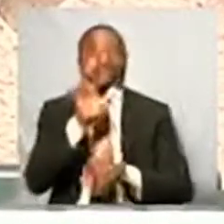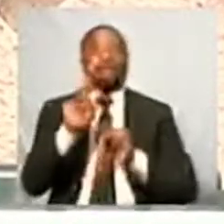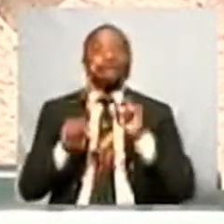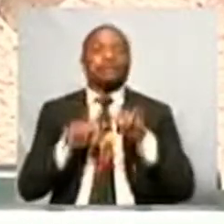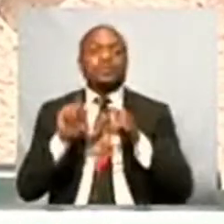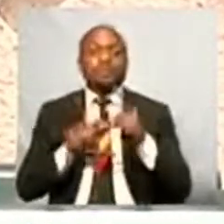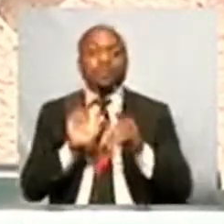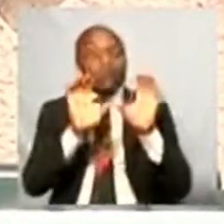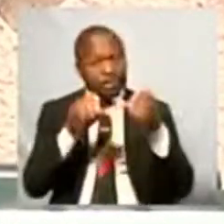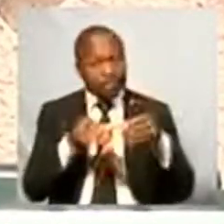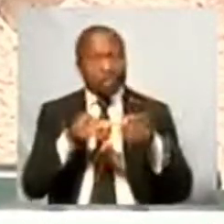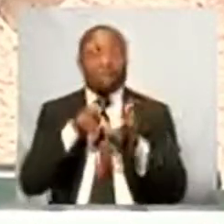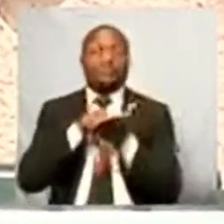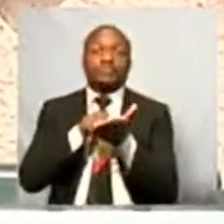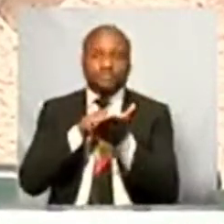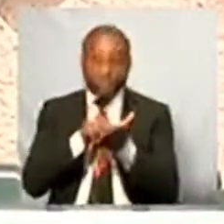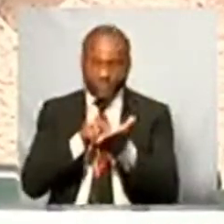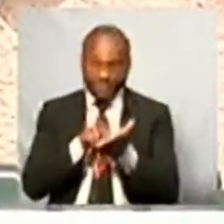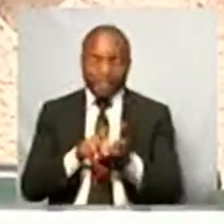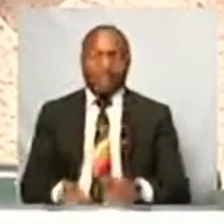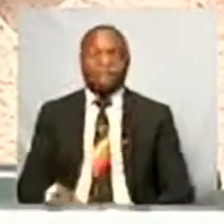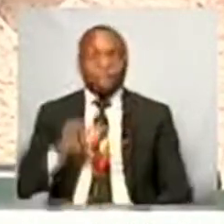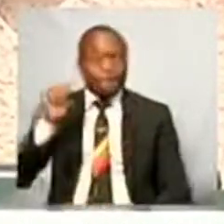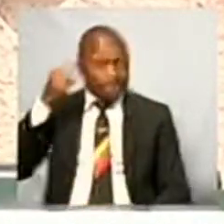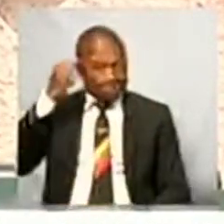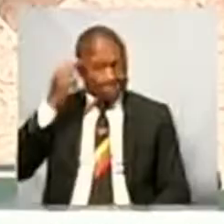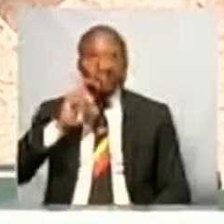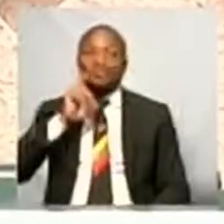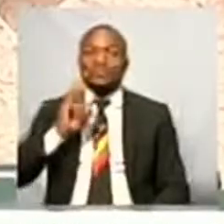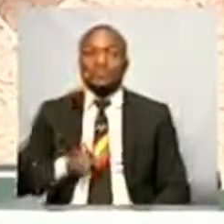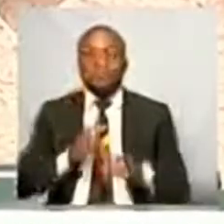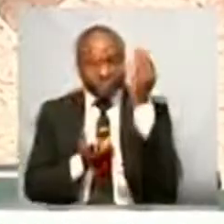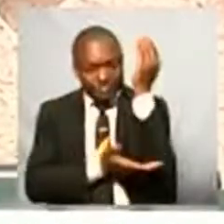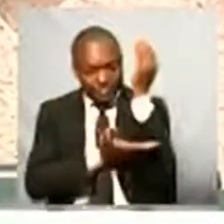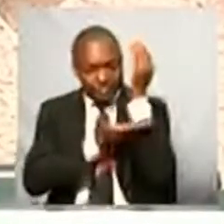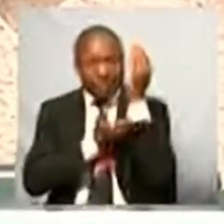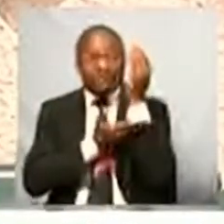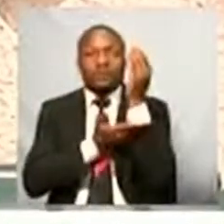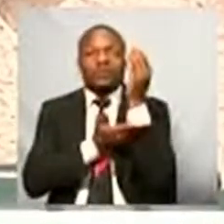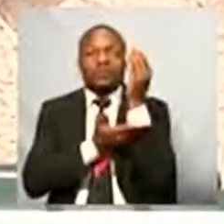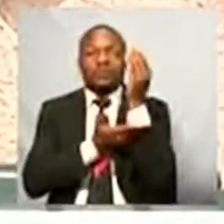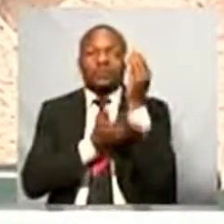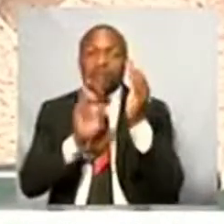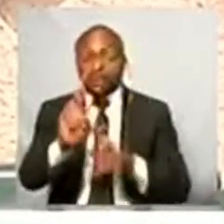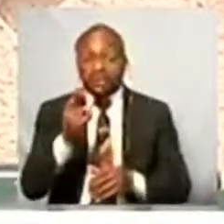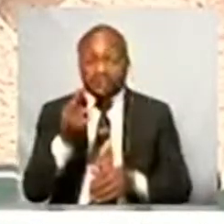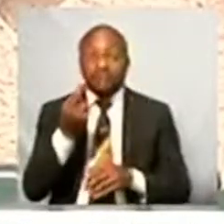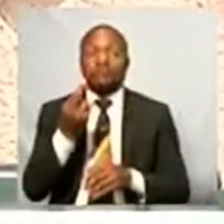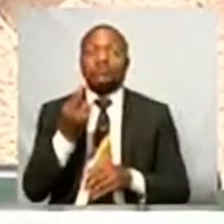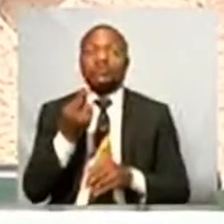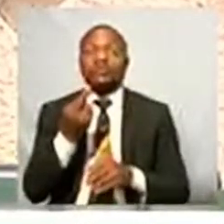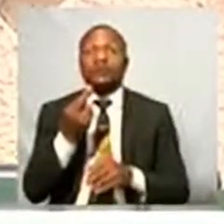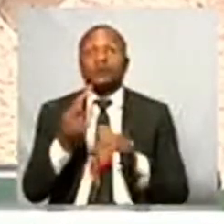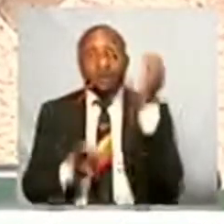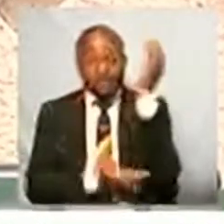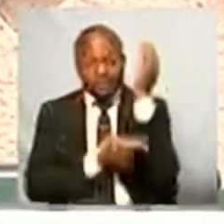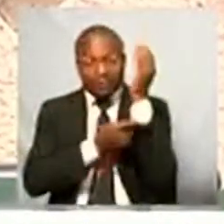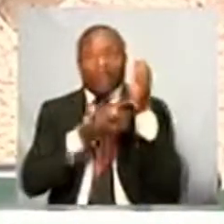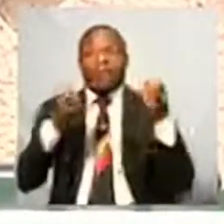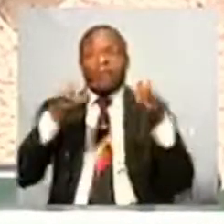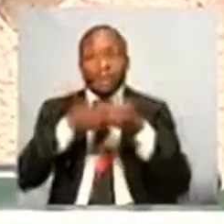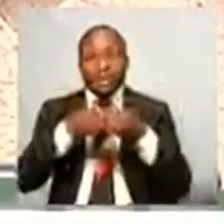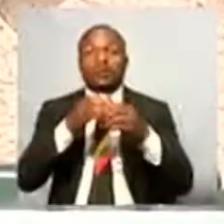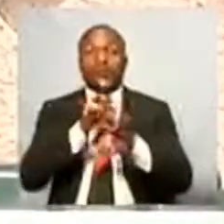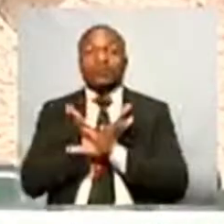The committee therefore recommends that the government hastens to revive the Development Bank of Zambia or replace it